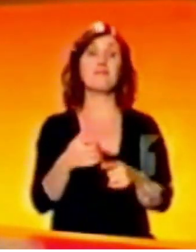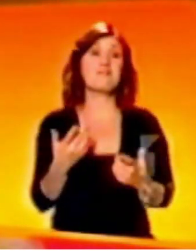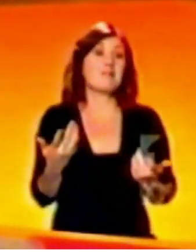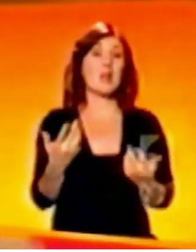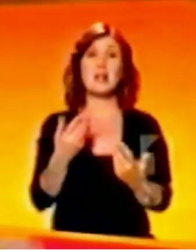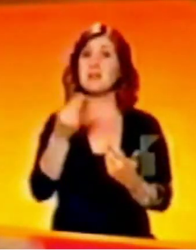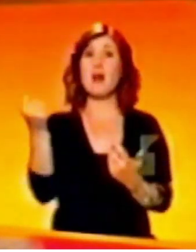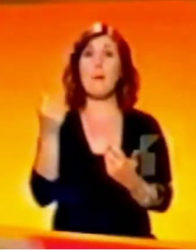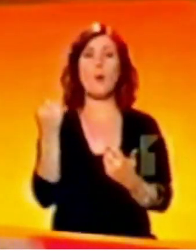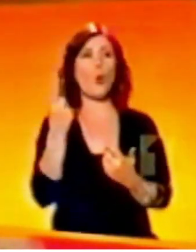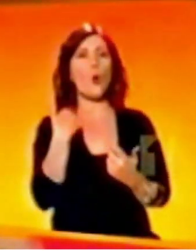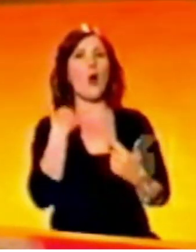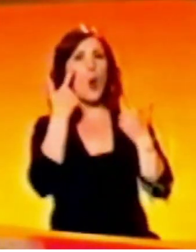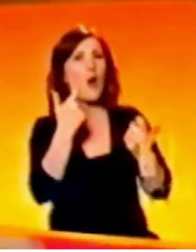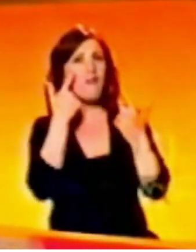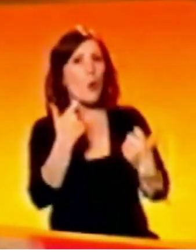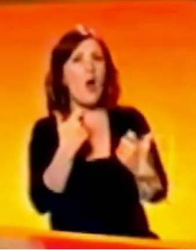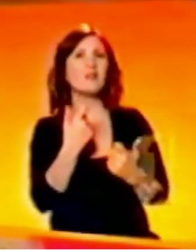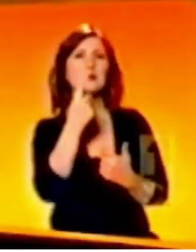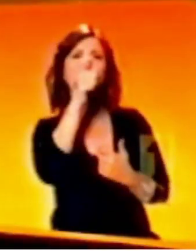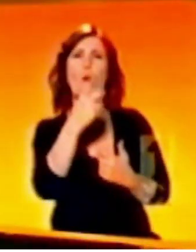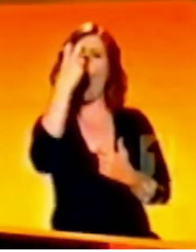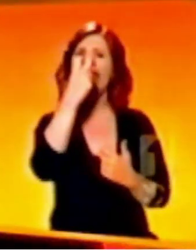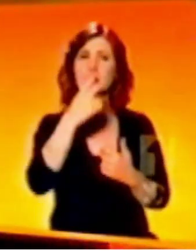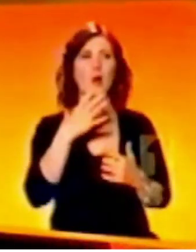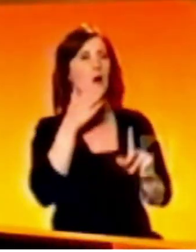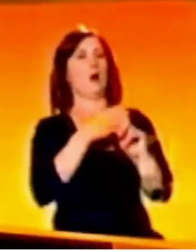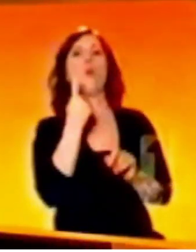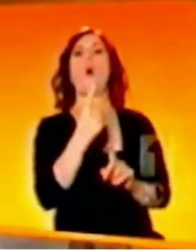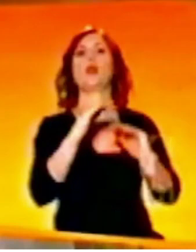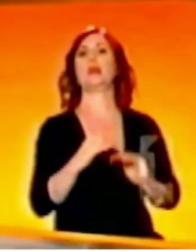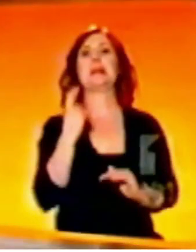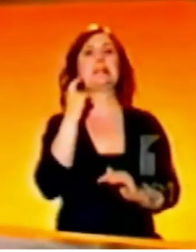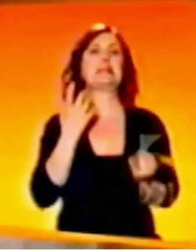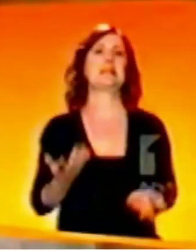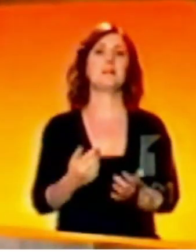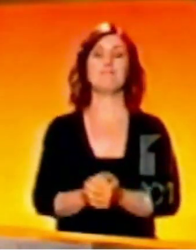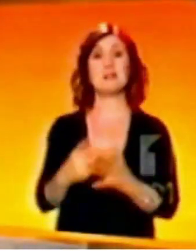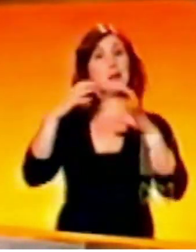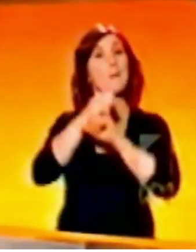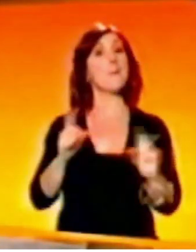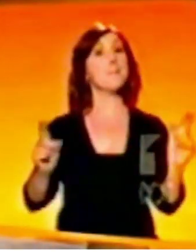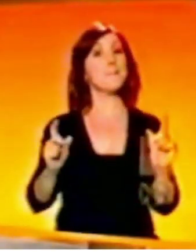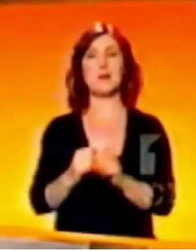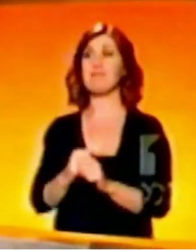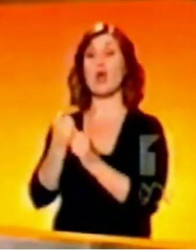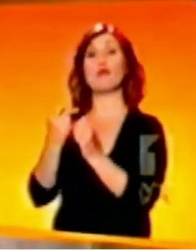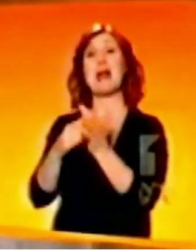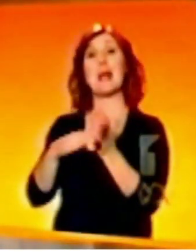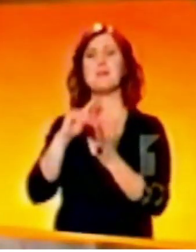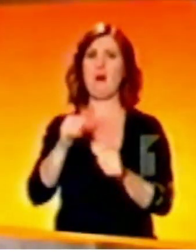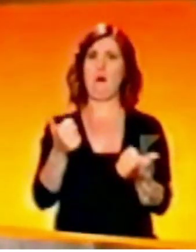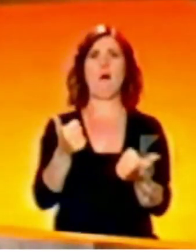care for all the relatives that are using a wheelchair. Summing up, Graham? Lou, I think it's an excellent combination of functionality.